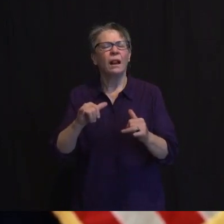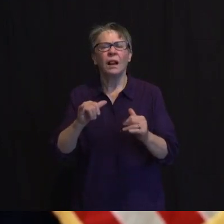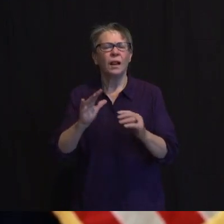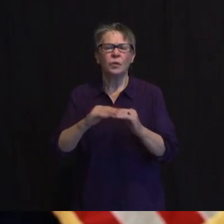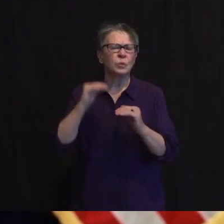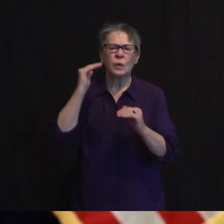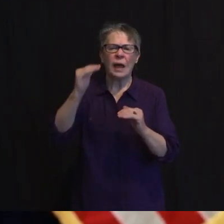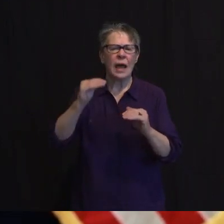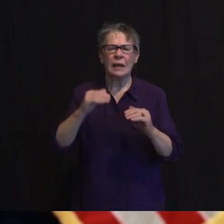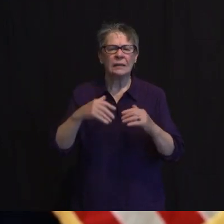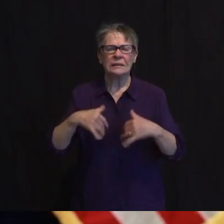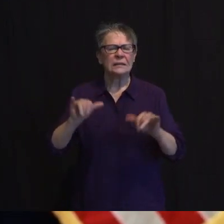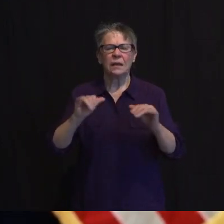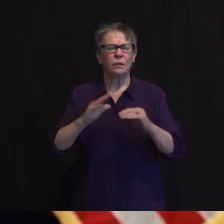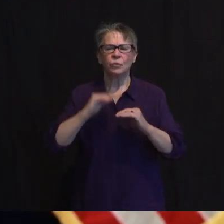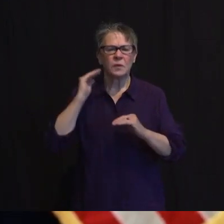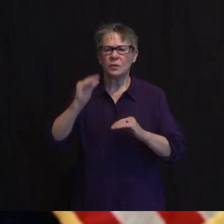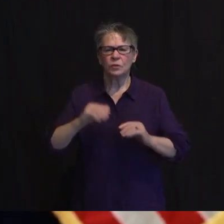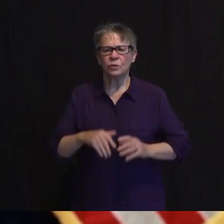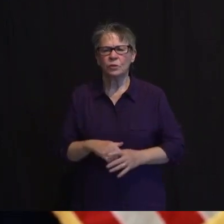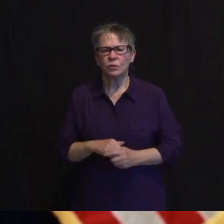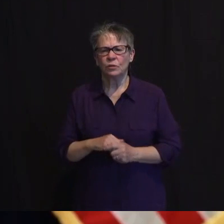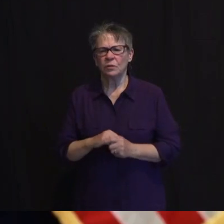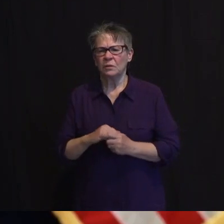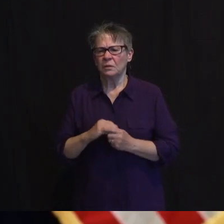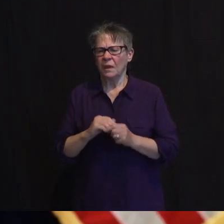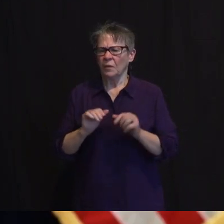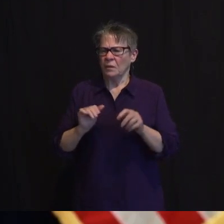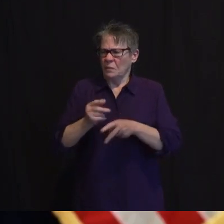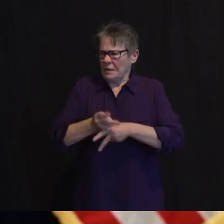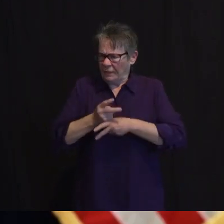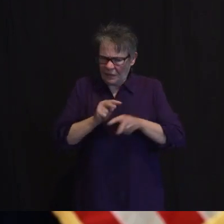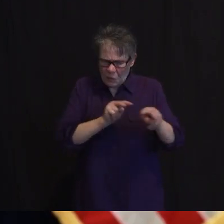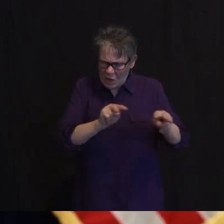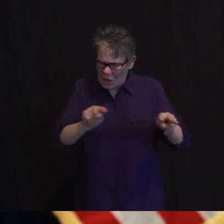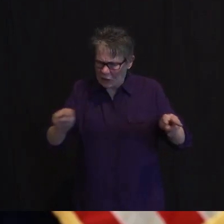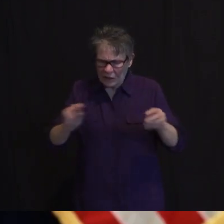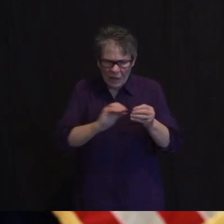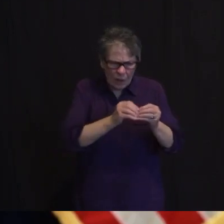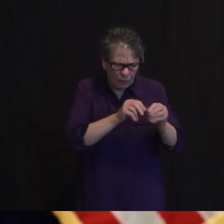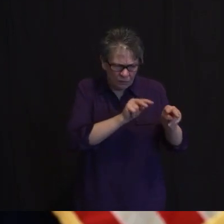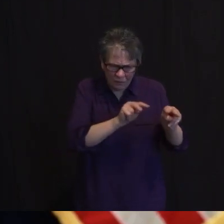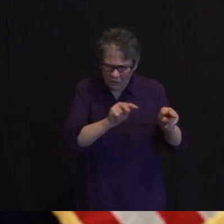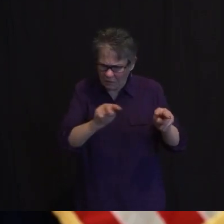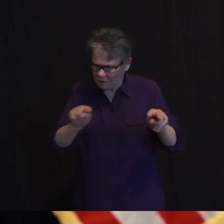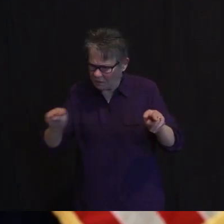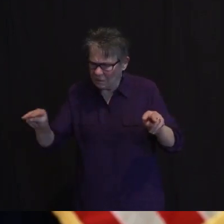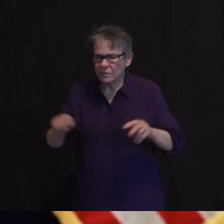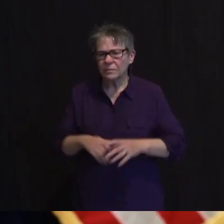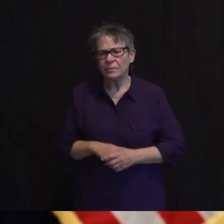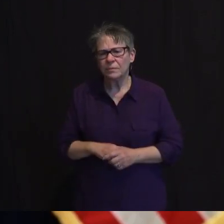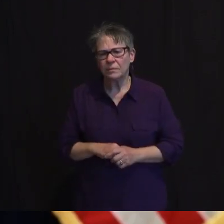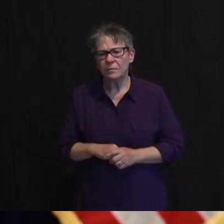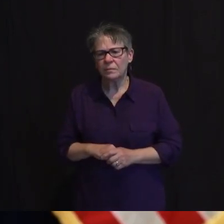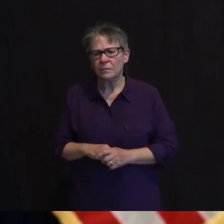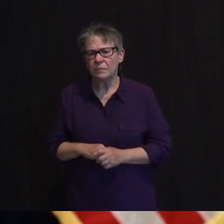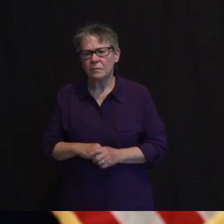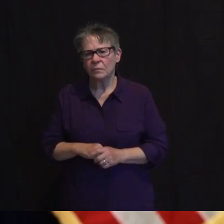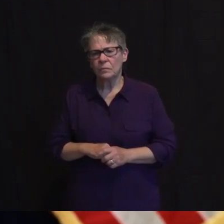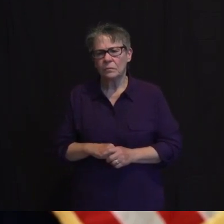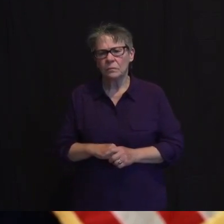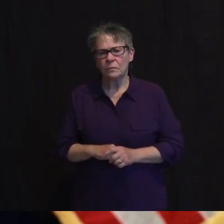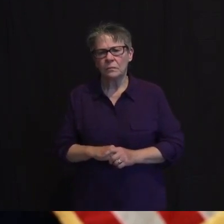Judy's last, one for Judy and one for Ed. Judy's last points on this directive that went out around the state. I mean, I